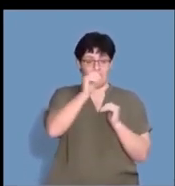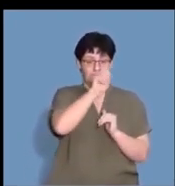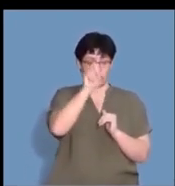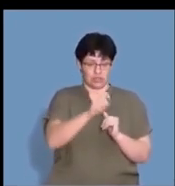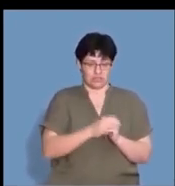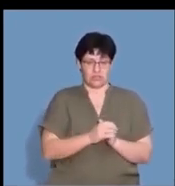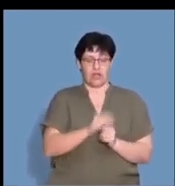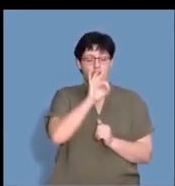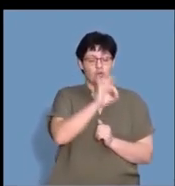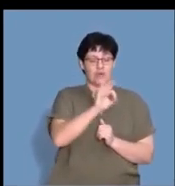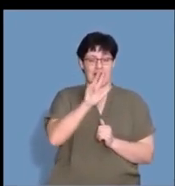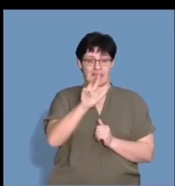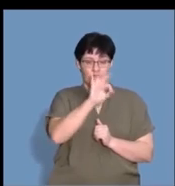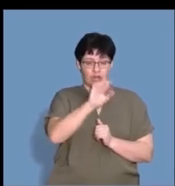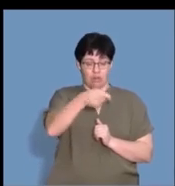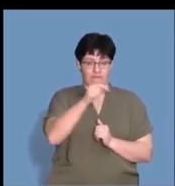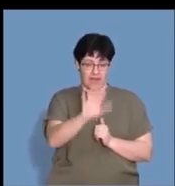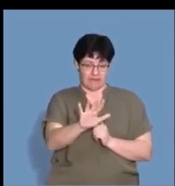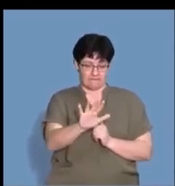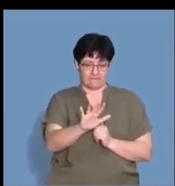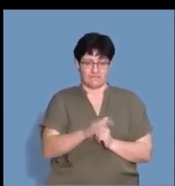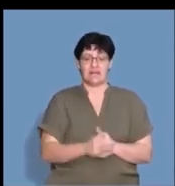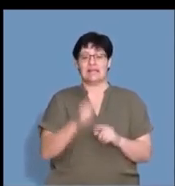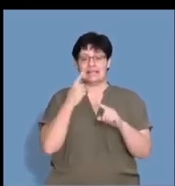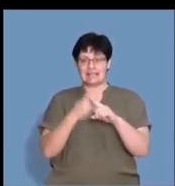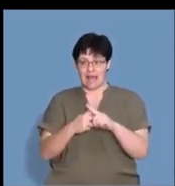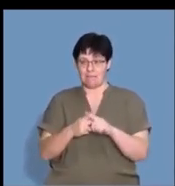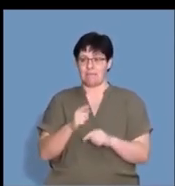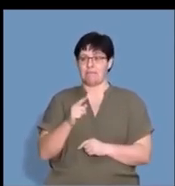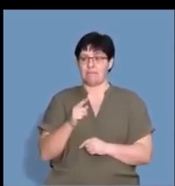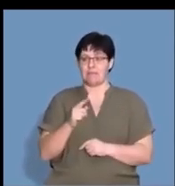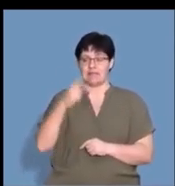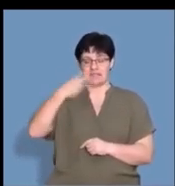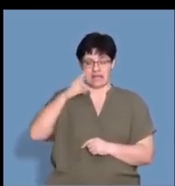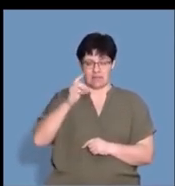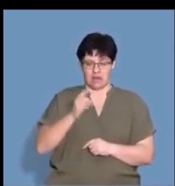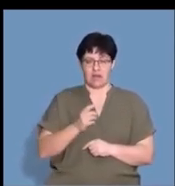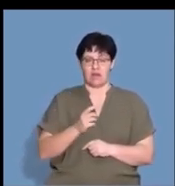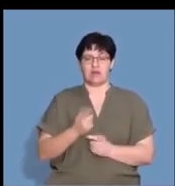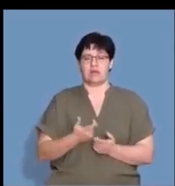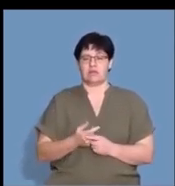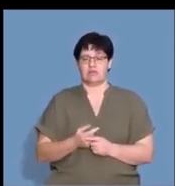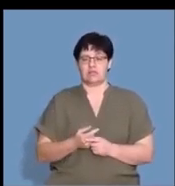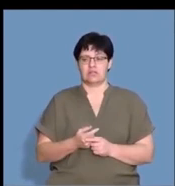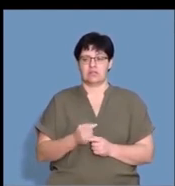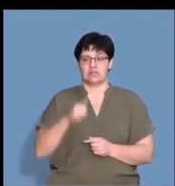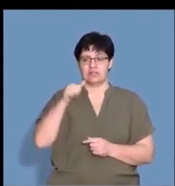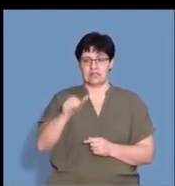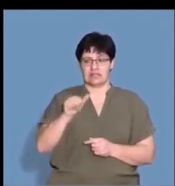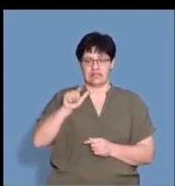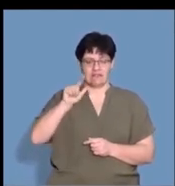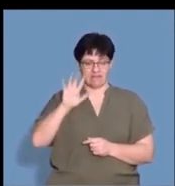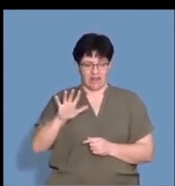mark, 383,5. I'm timesing by the second number over the first, so